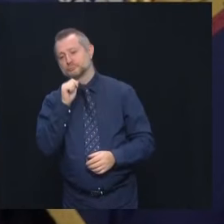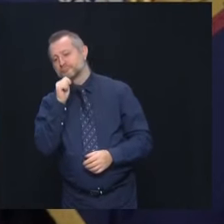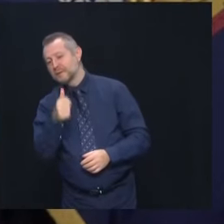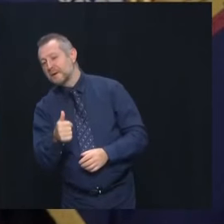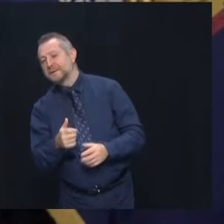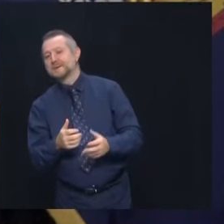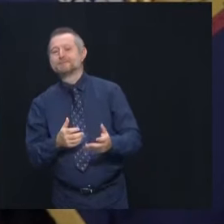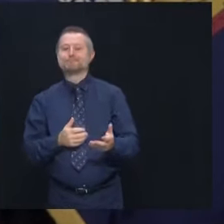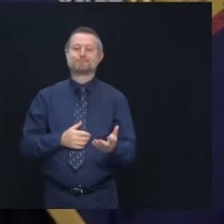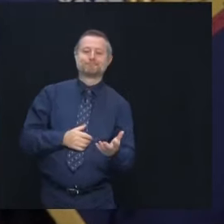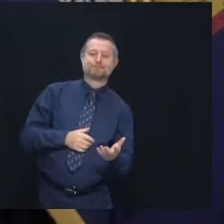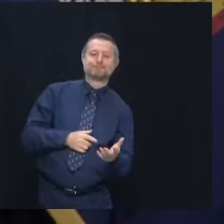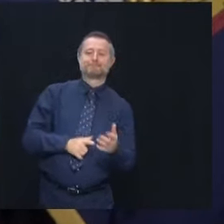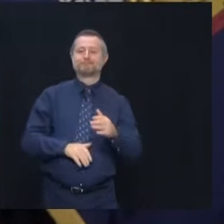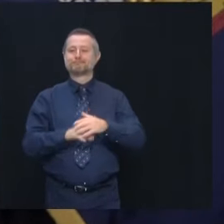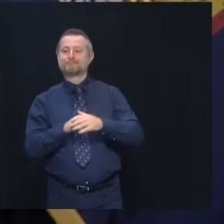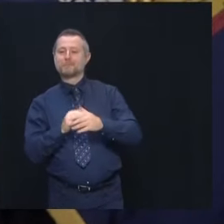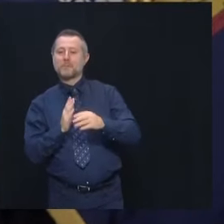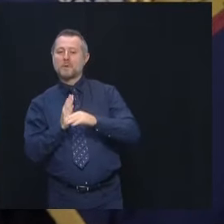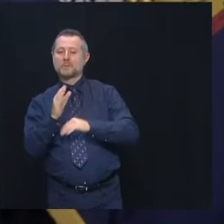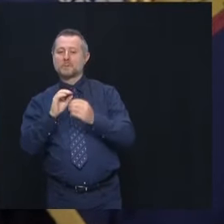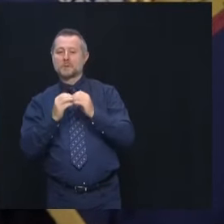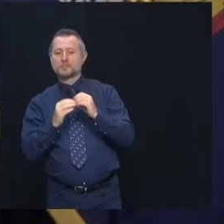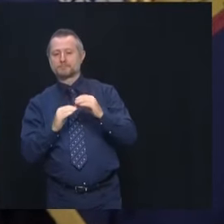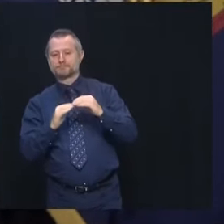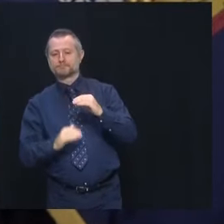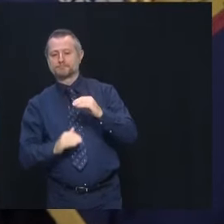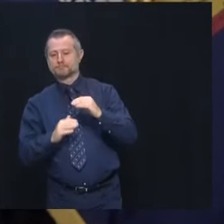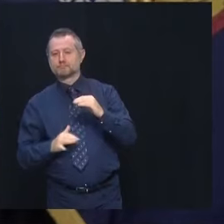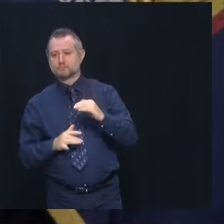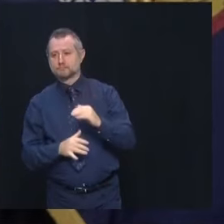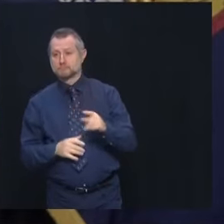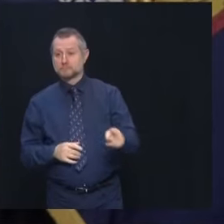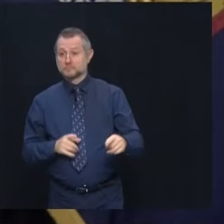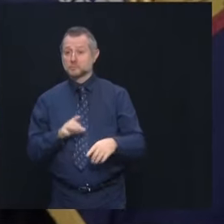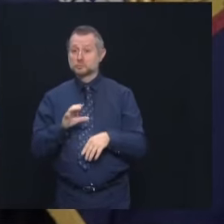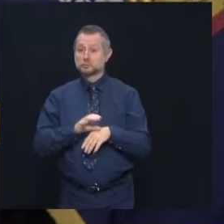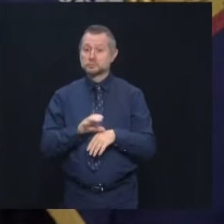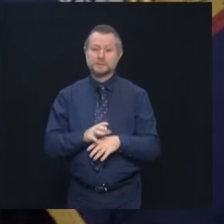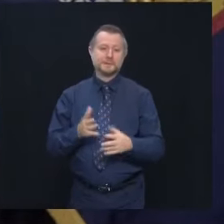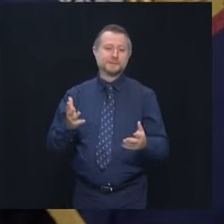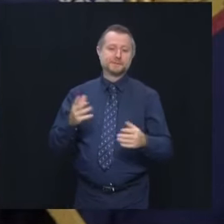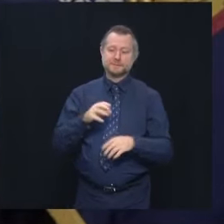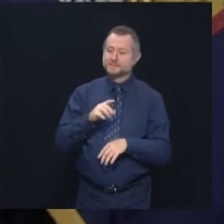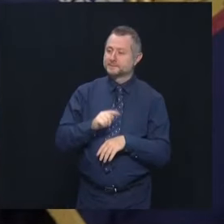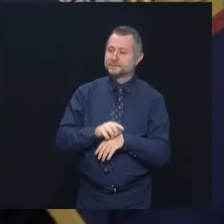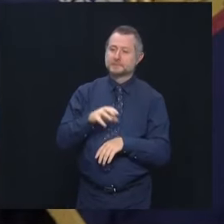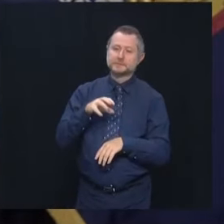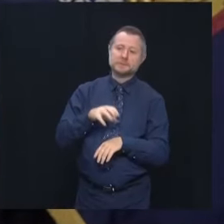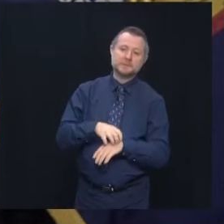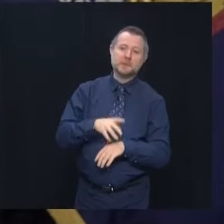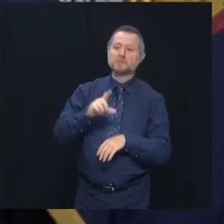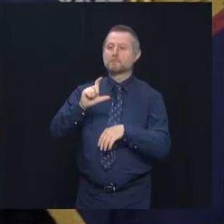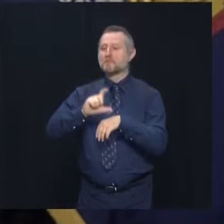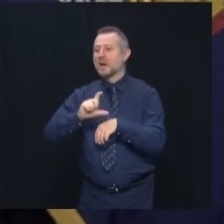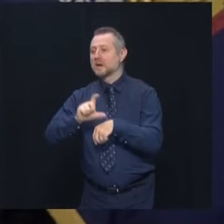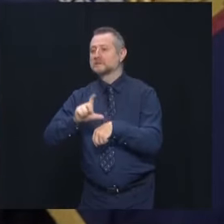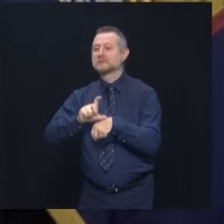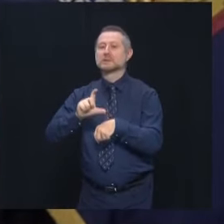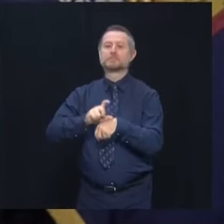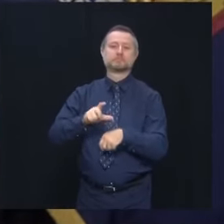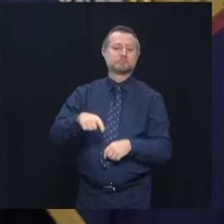more than X people in your church or your mosque or your temple. That's a